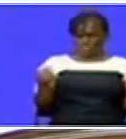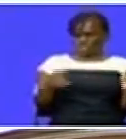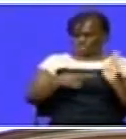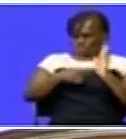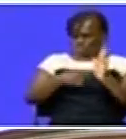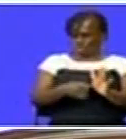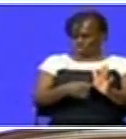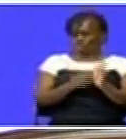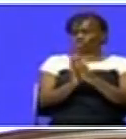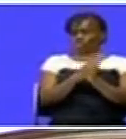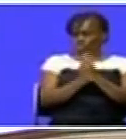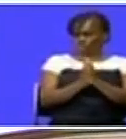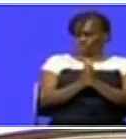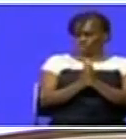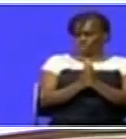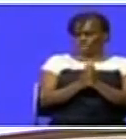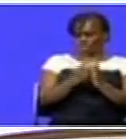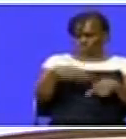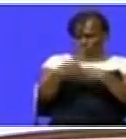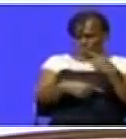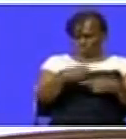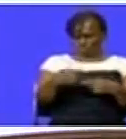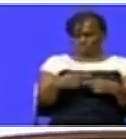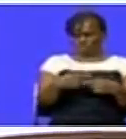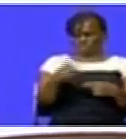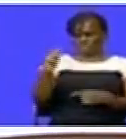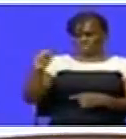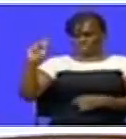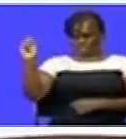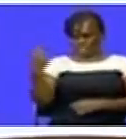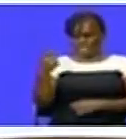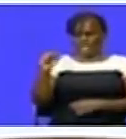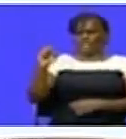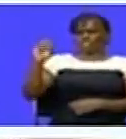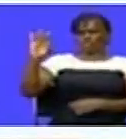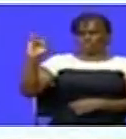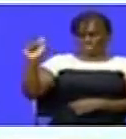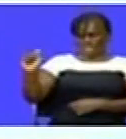that feature from Sharon Momanyi. Keep your thoughts coming through to KTN Kenya at Sophia Wanuna